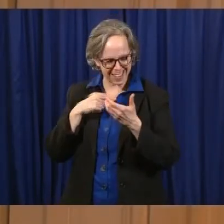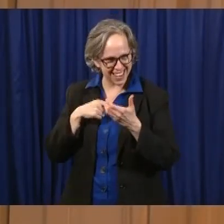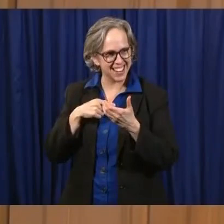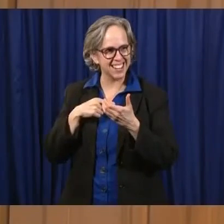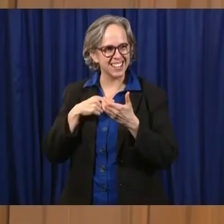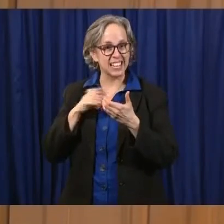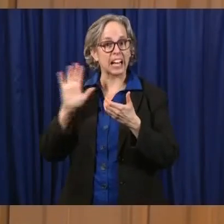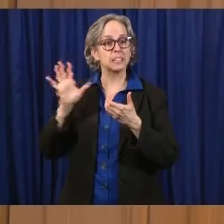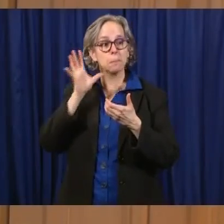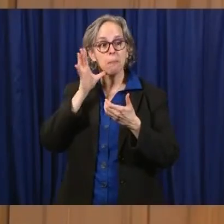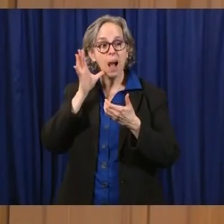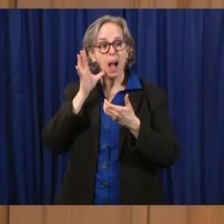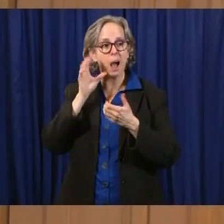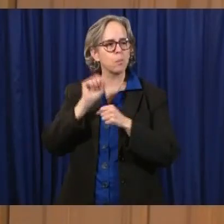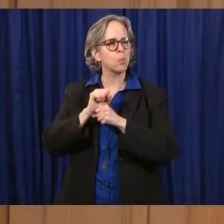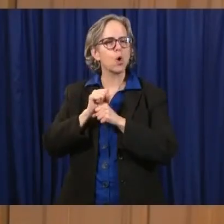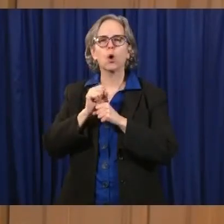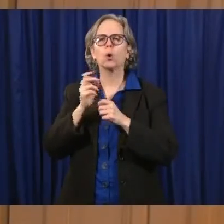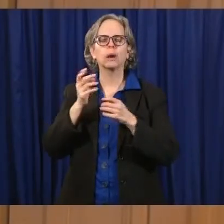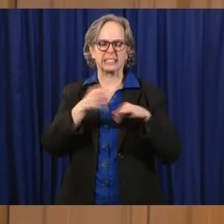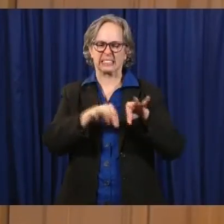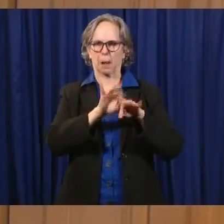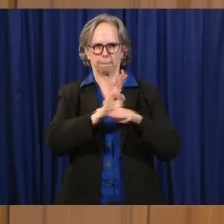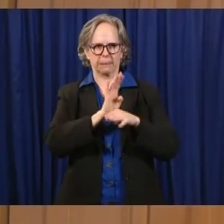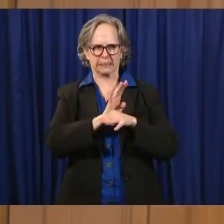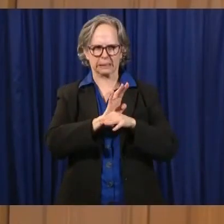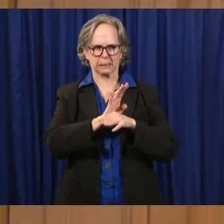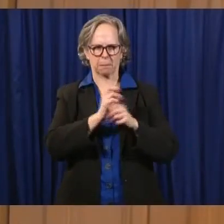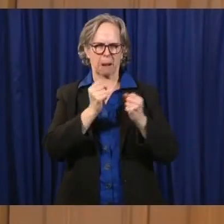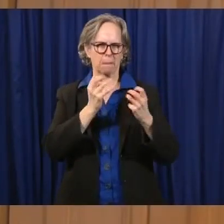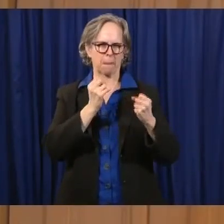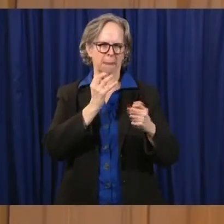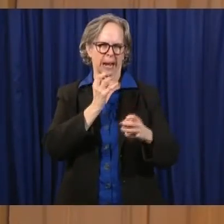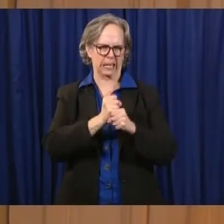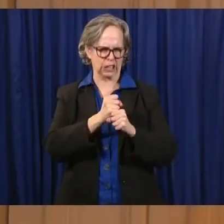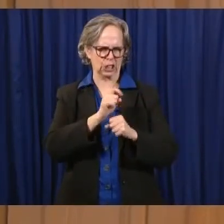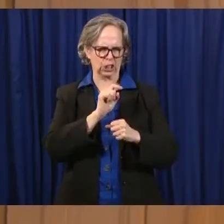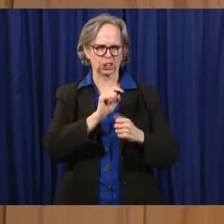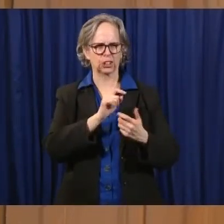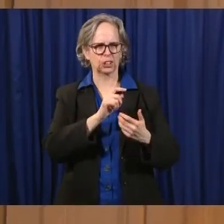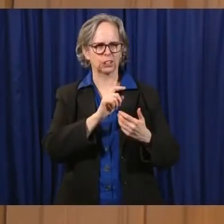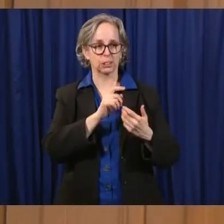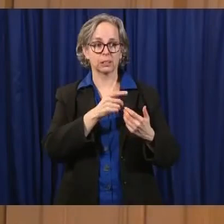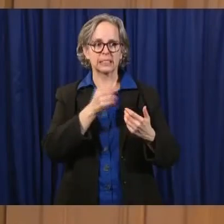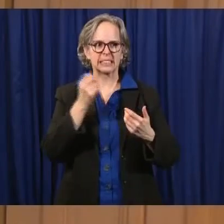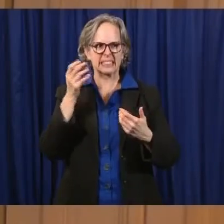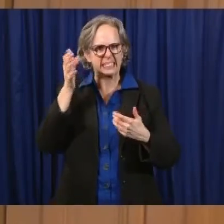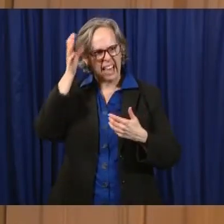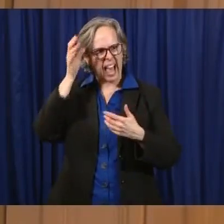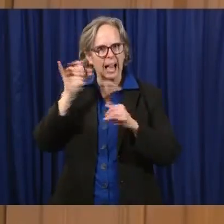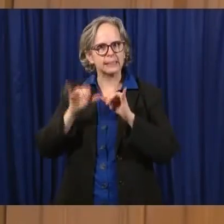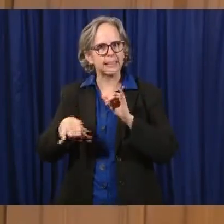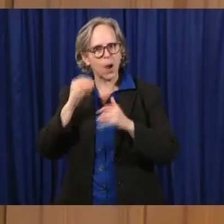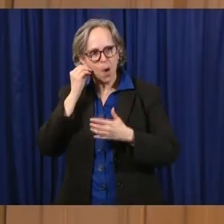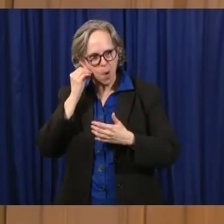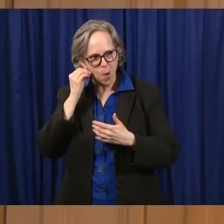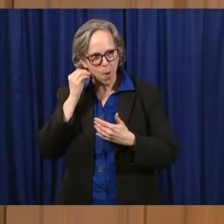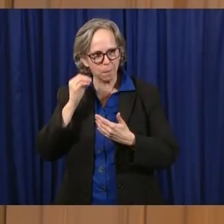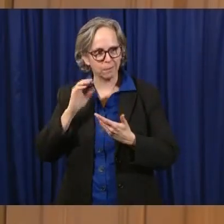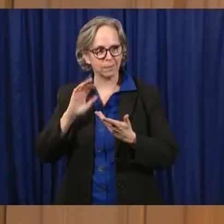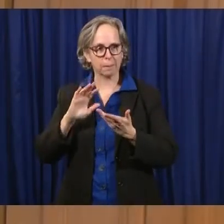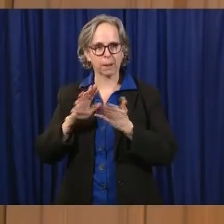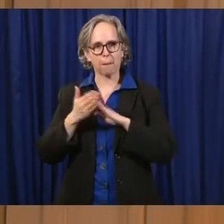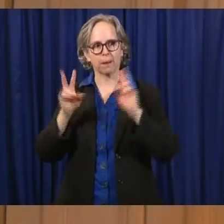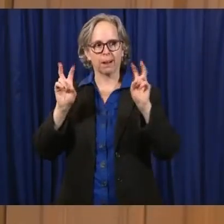is working extraordinary hours, and dad is at home trying to become a school teacher, become an